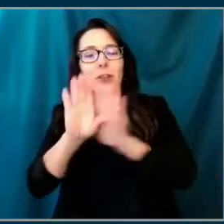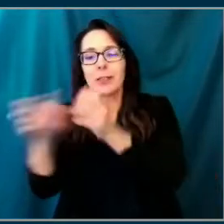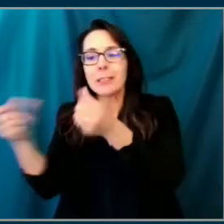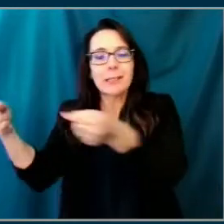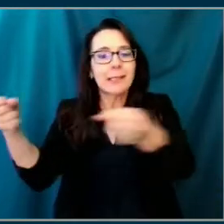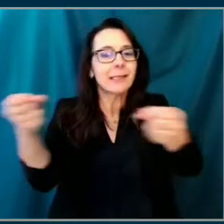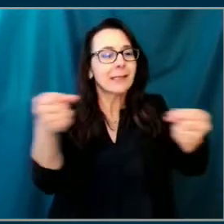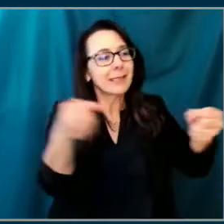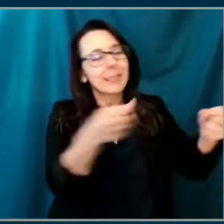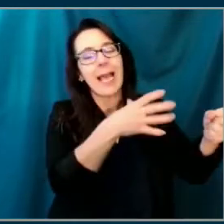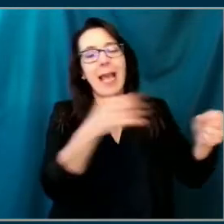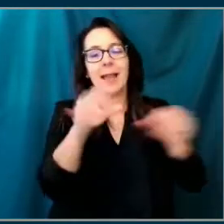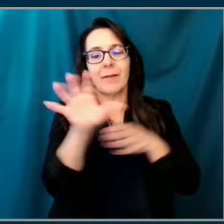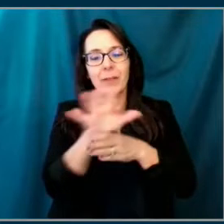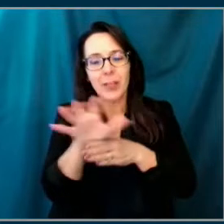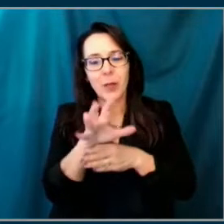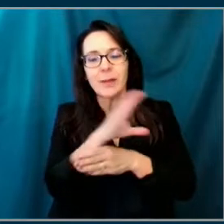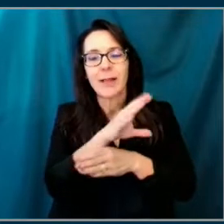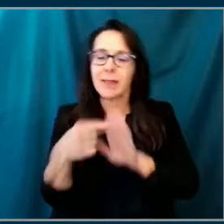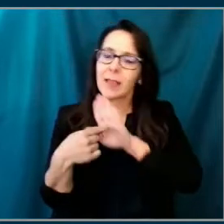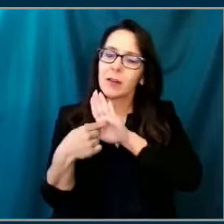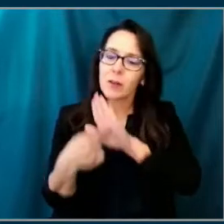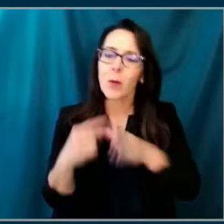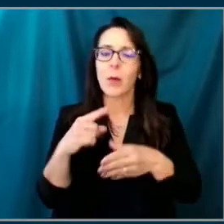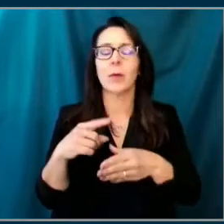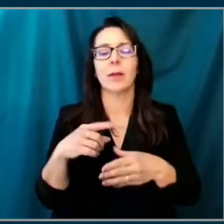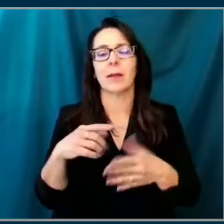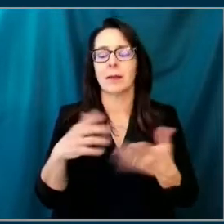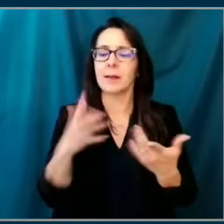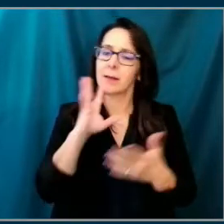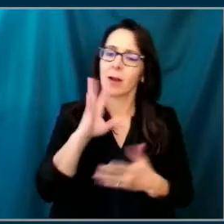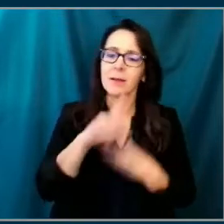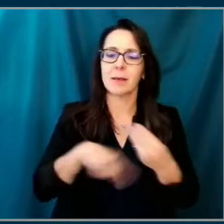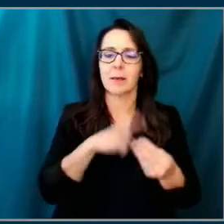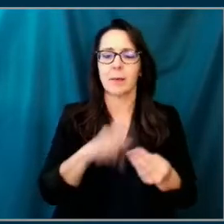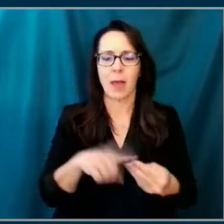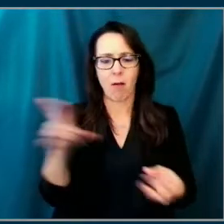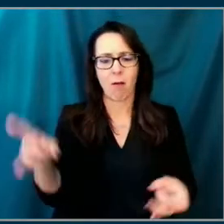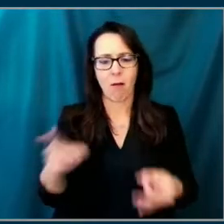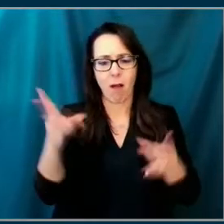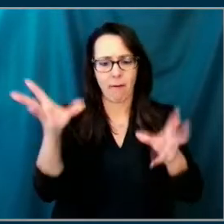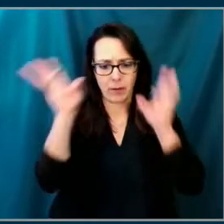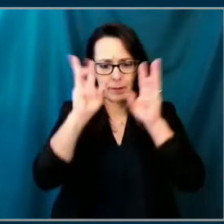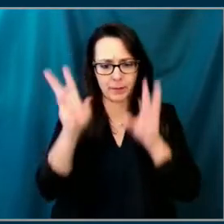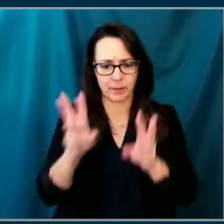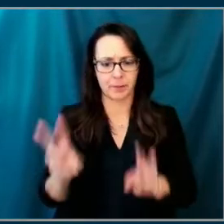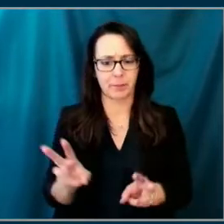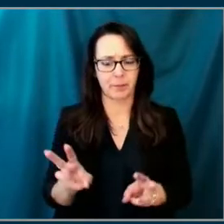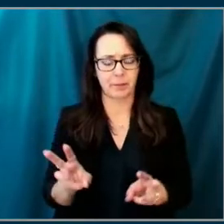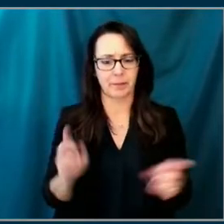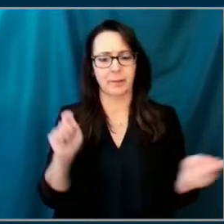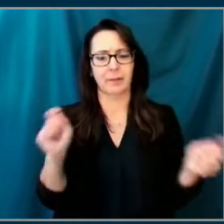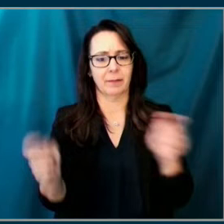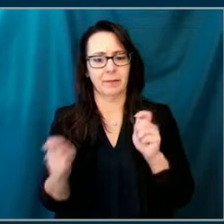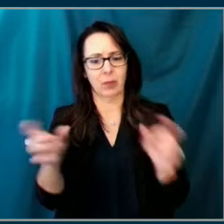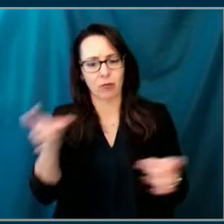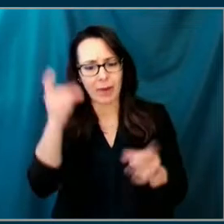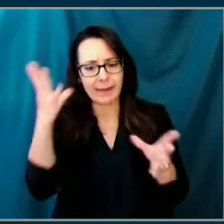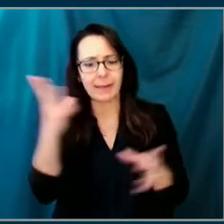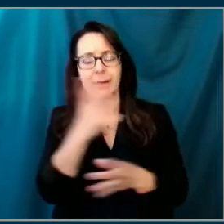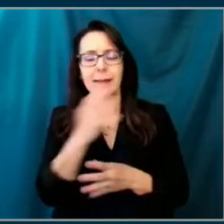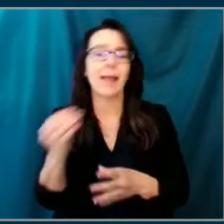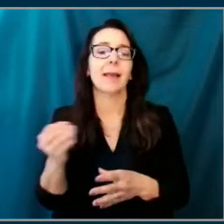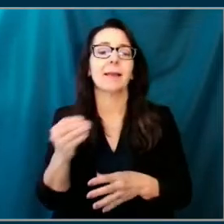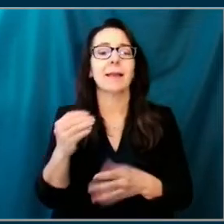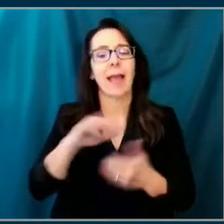the devastating impacts on the climate crisis, on low income and communities of color, on the existence of